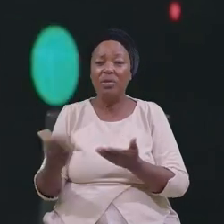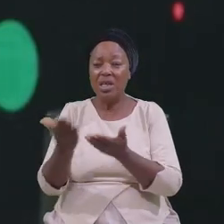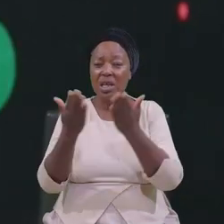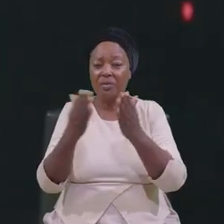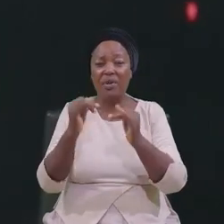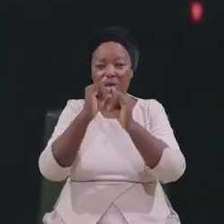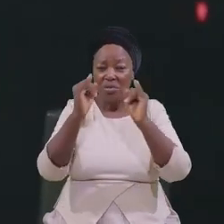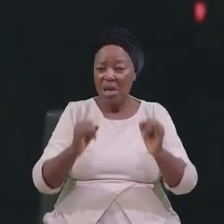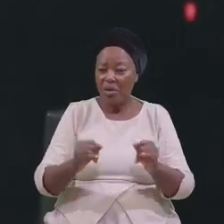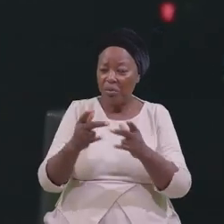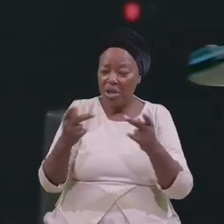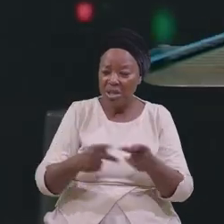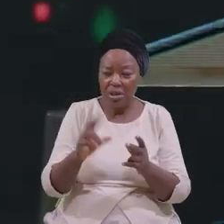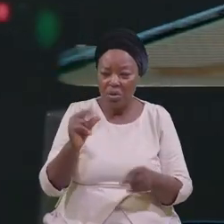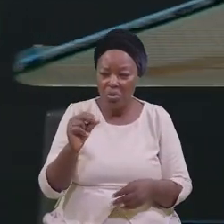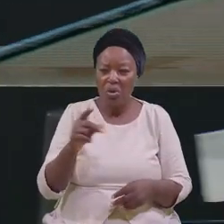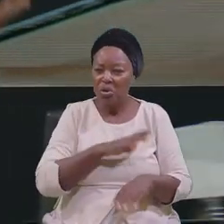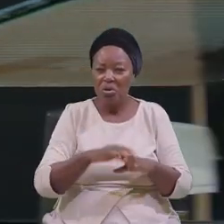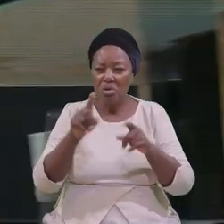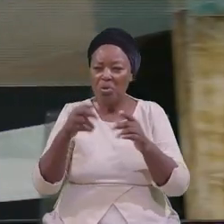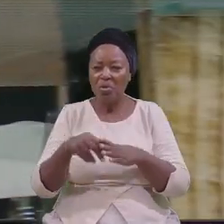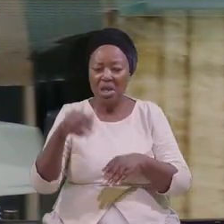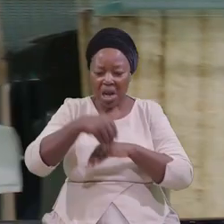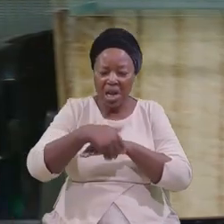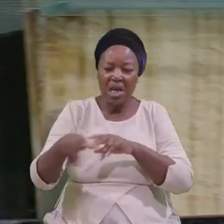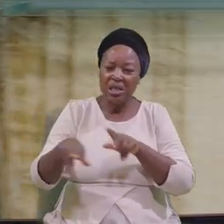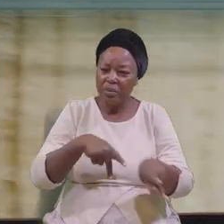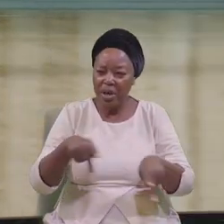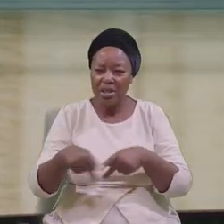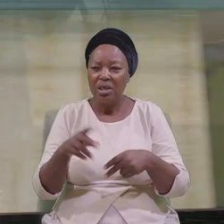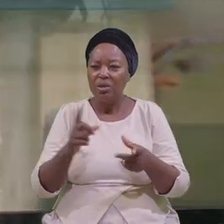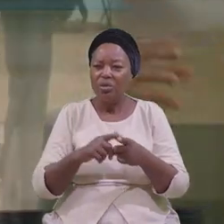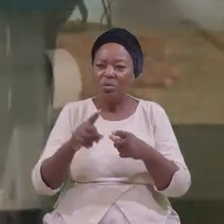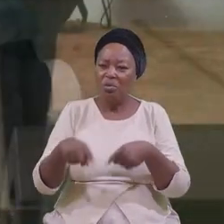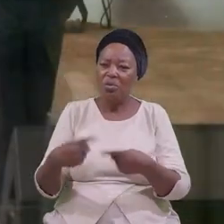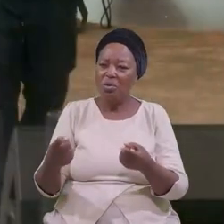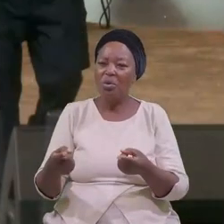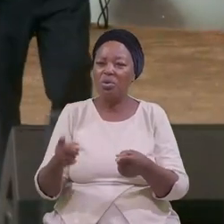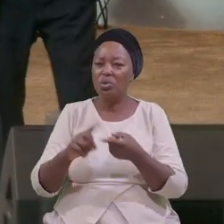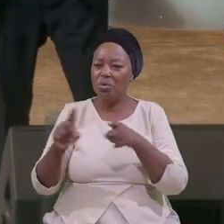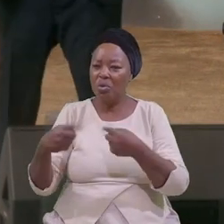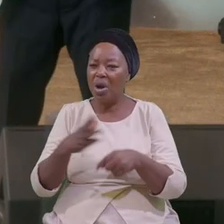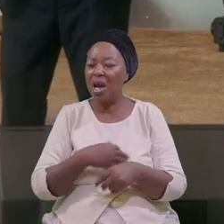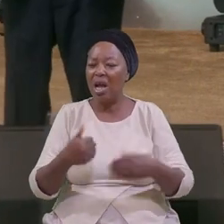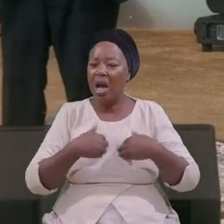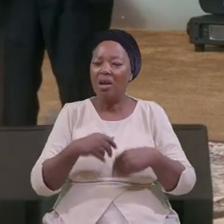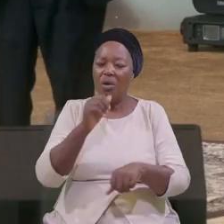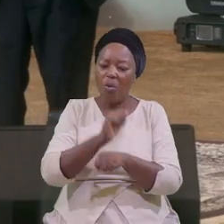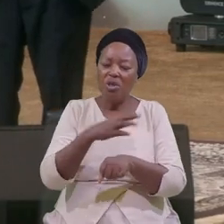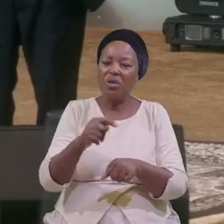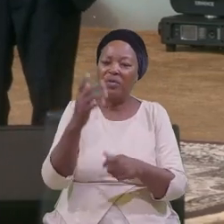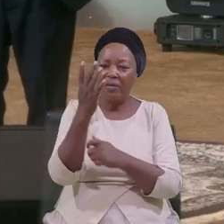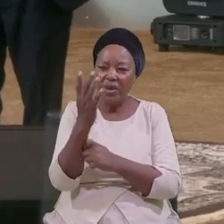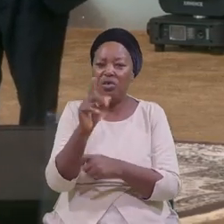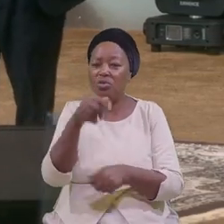for them. You don't go into their nightclubs to go and have the works of the flesh. You